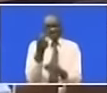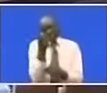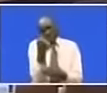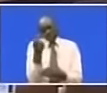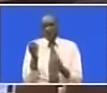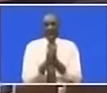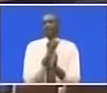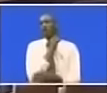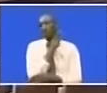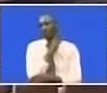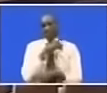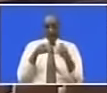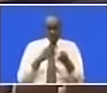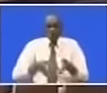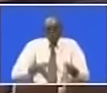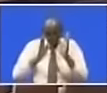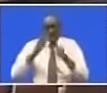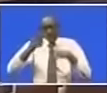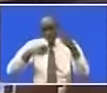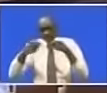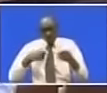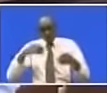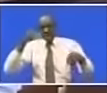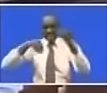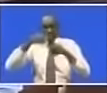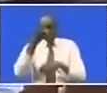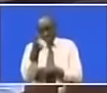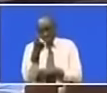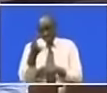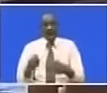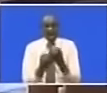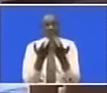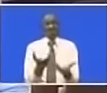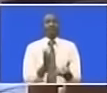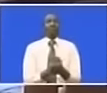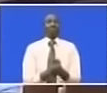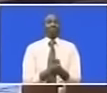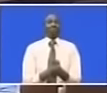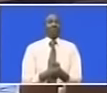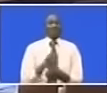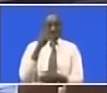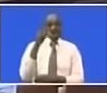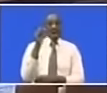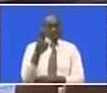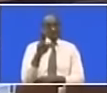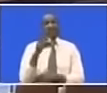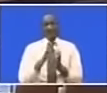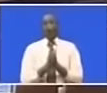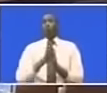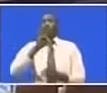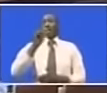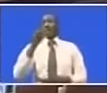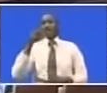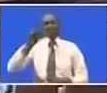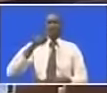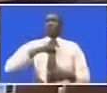as complaints about the manner in which the election was being taken, was being carried out here in Dar es Salaam. Ben Kitili went